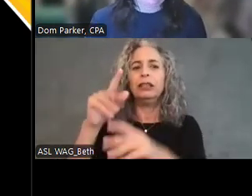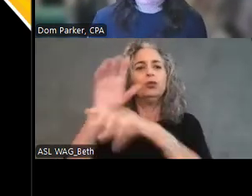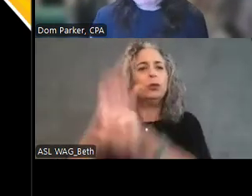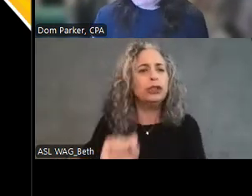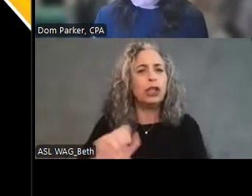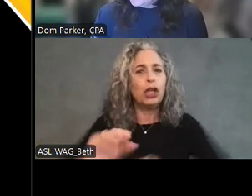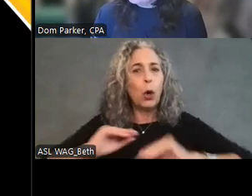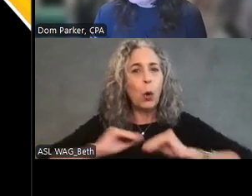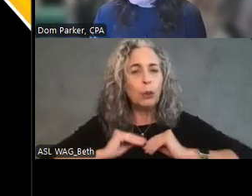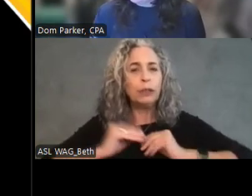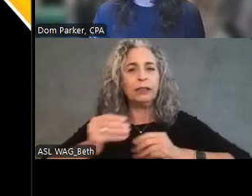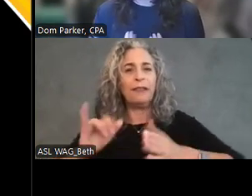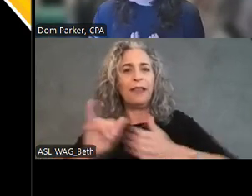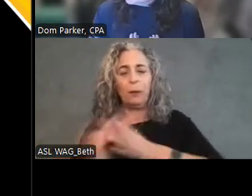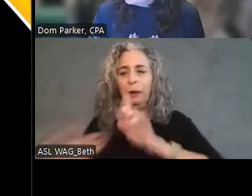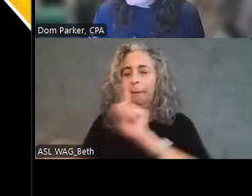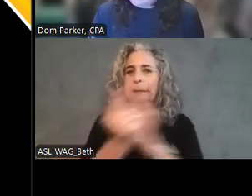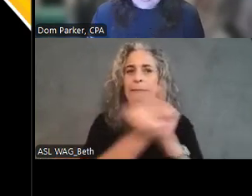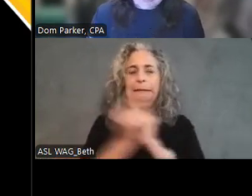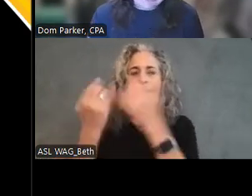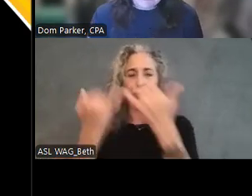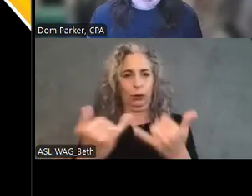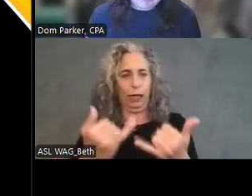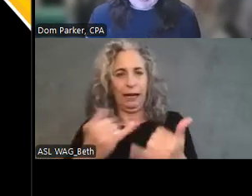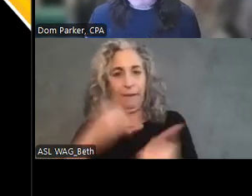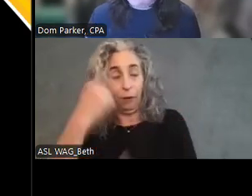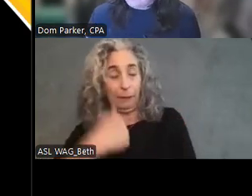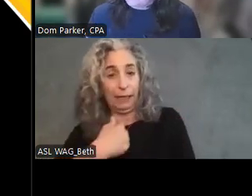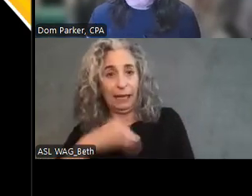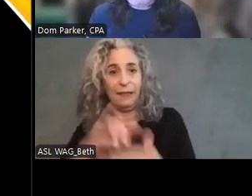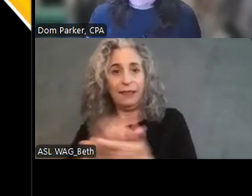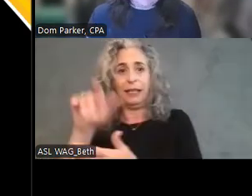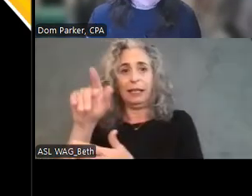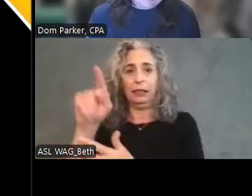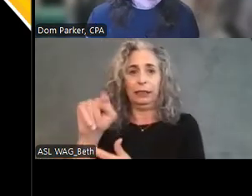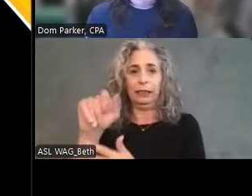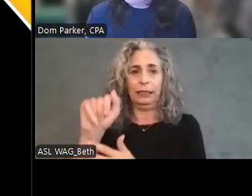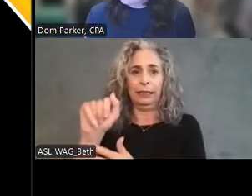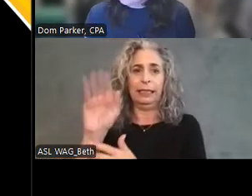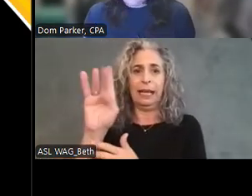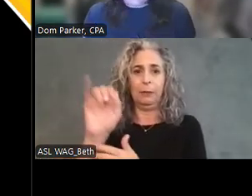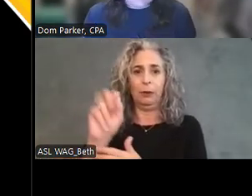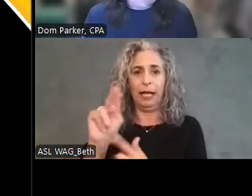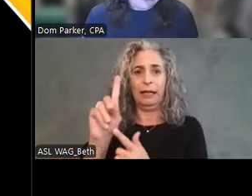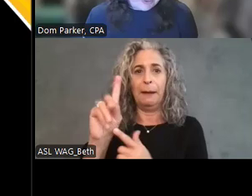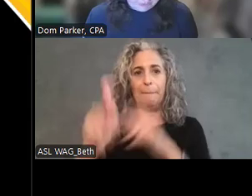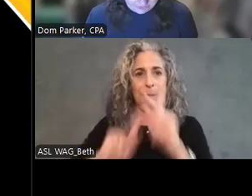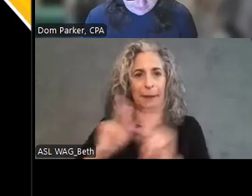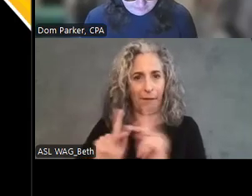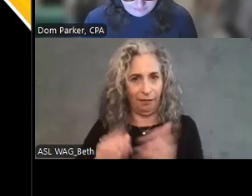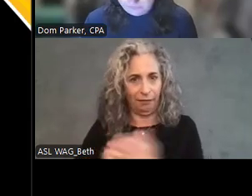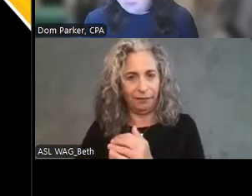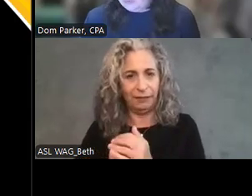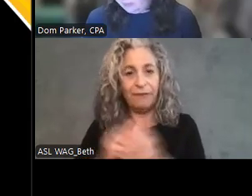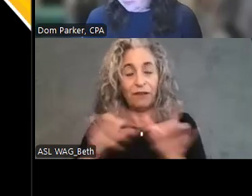lands on which we meet today. For me, that is the Camaragal people of the Eora Nation, Sydney,